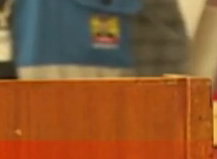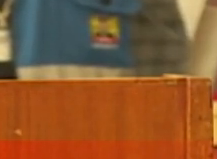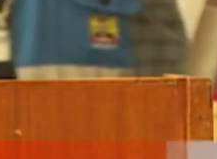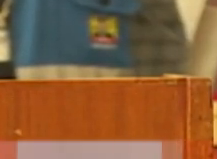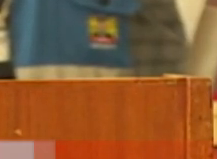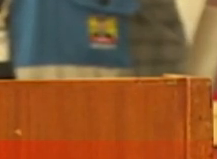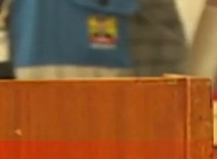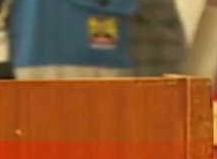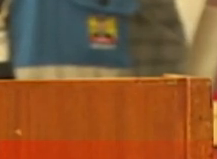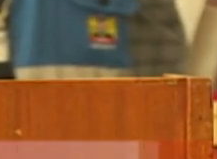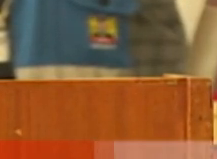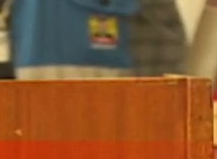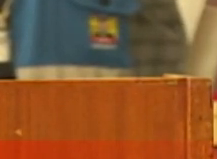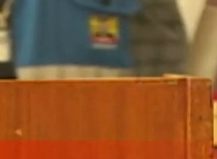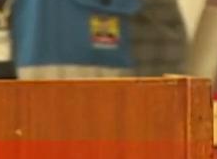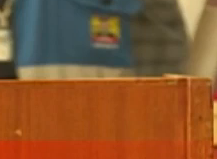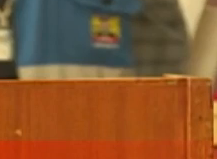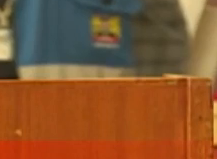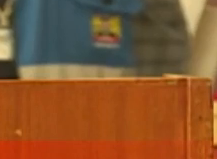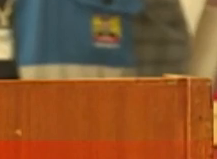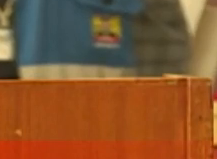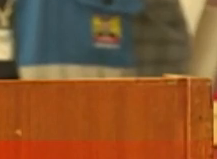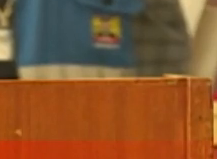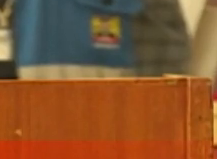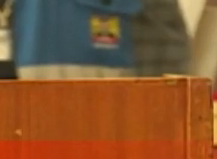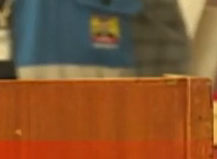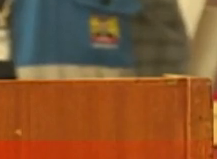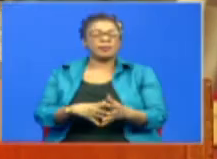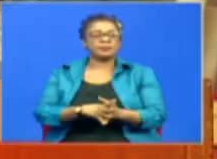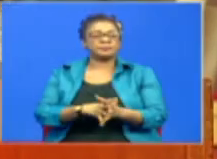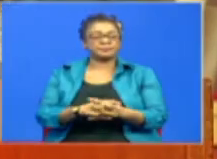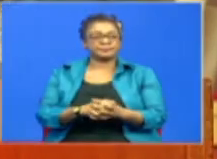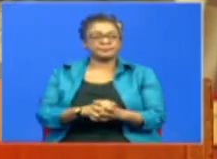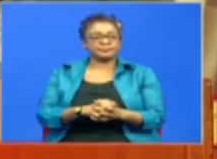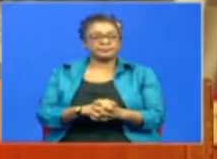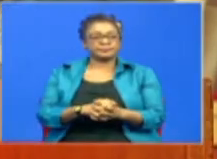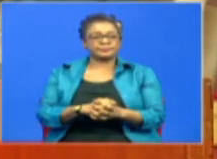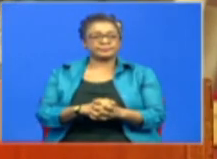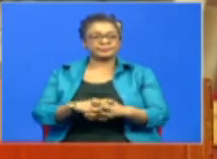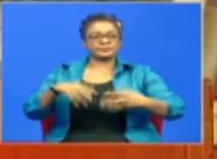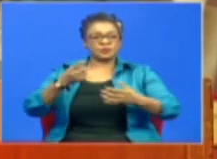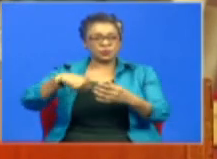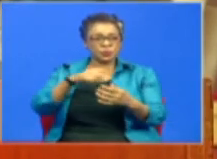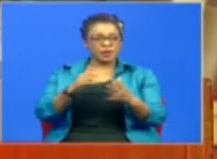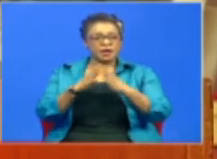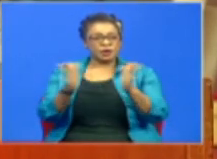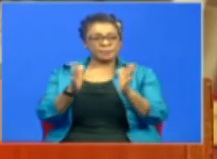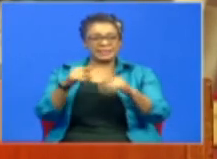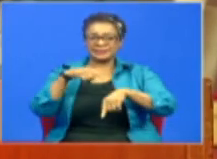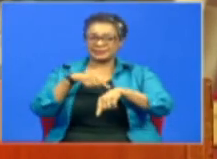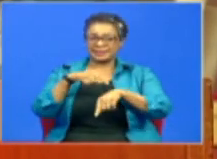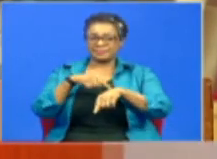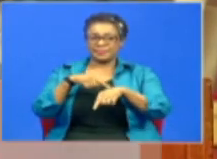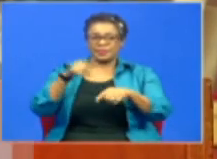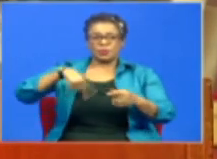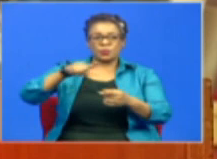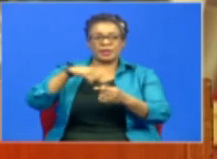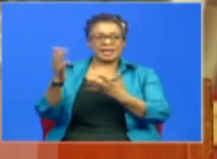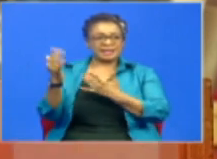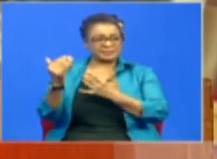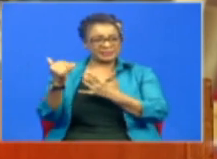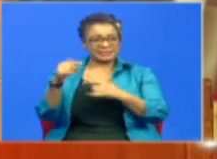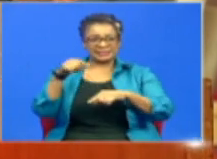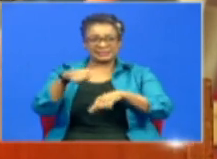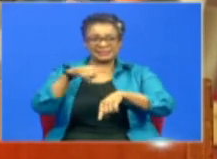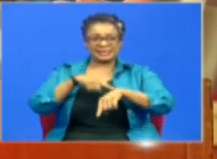It is ironic that we are actually opening up at a time when you would have been expecting that this is the time